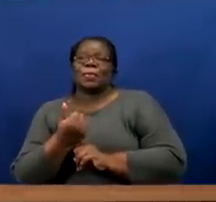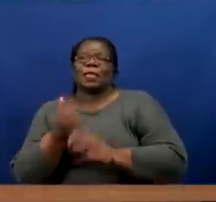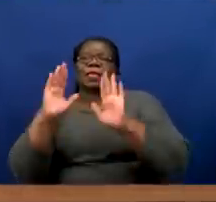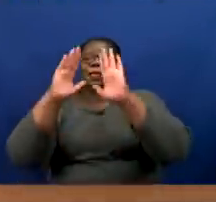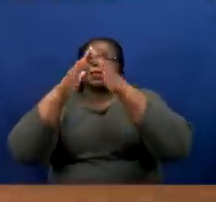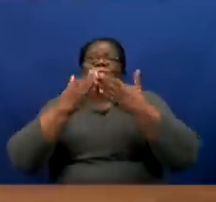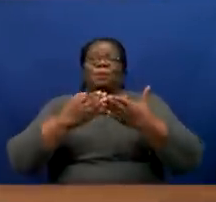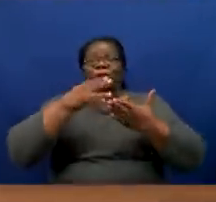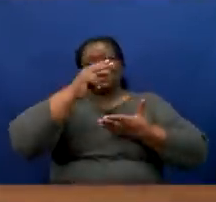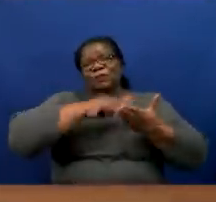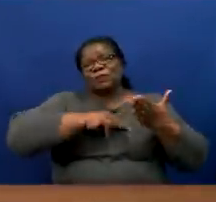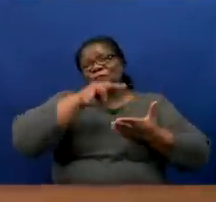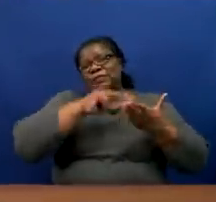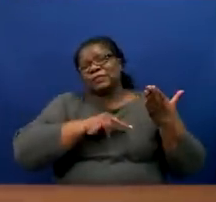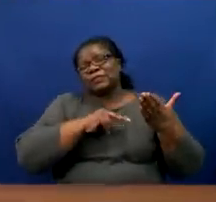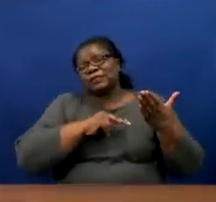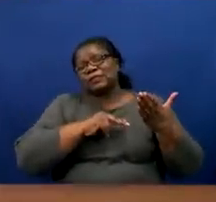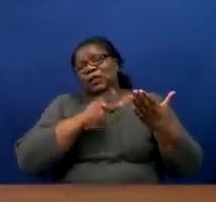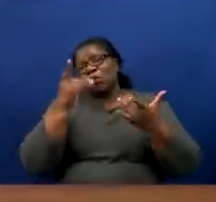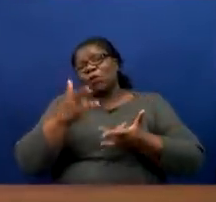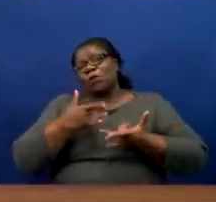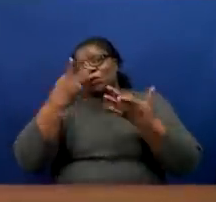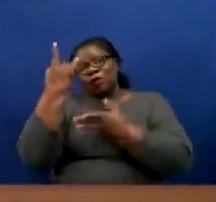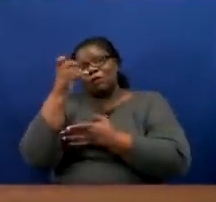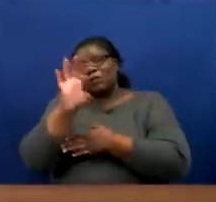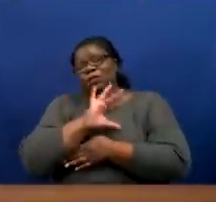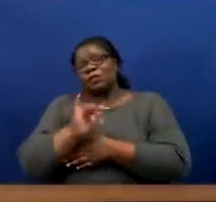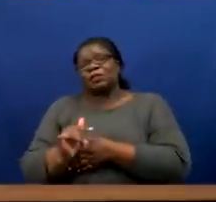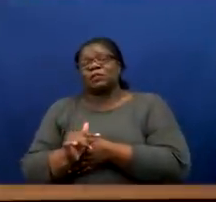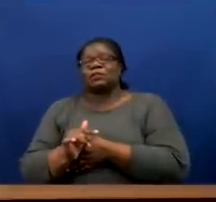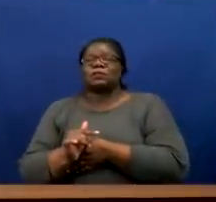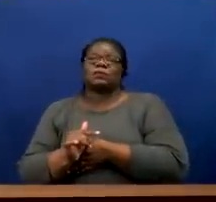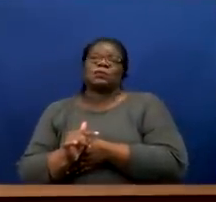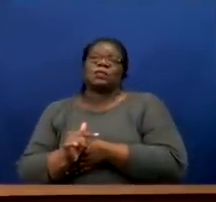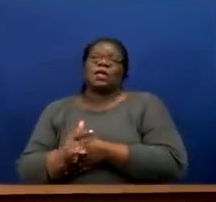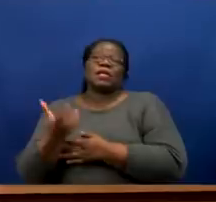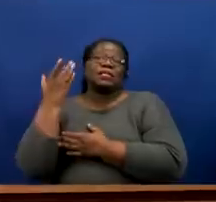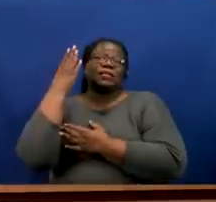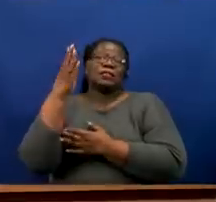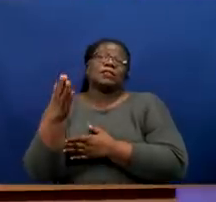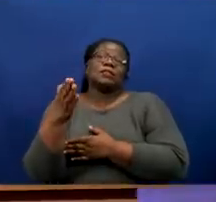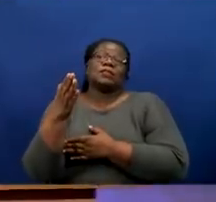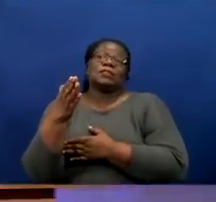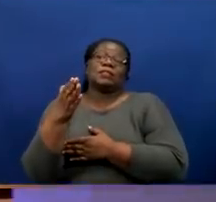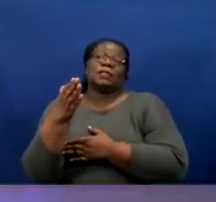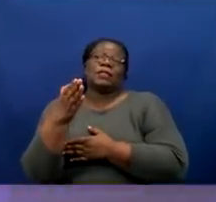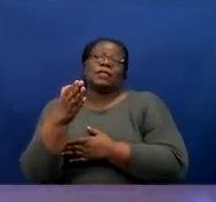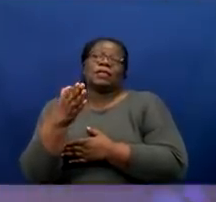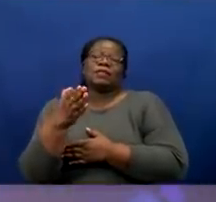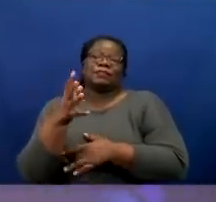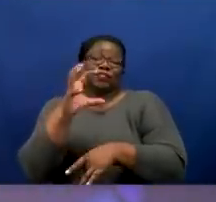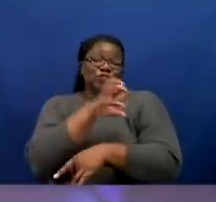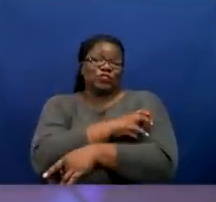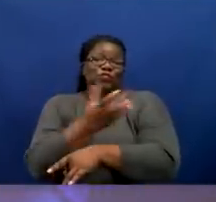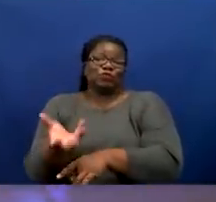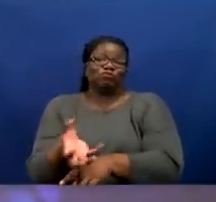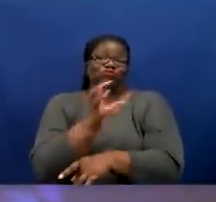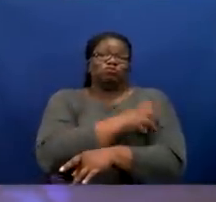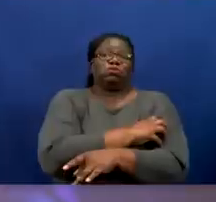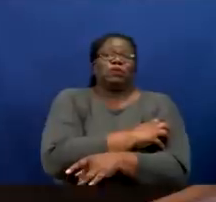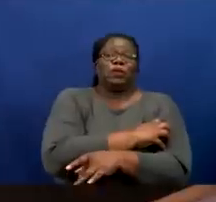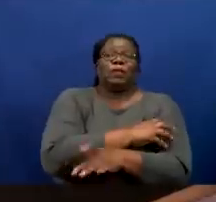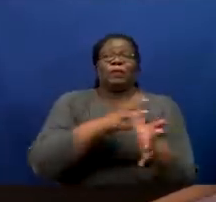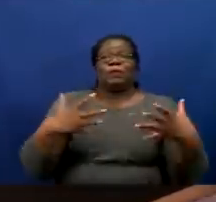they that wait upon the Lord shall renew their strength. They're going to mount